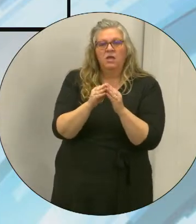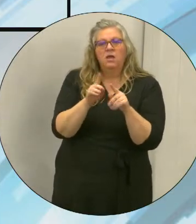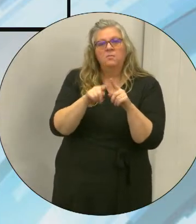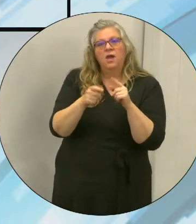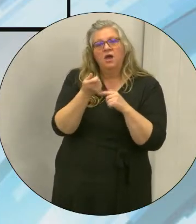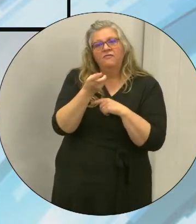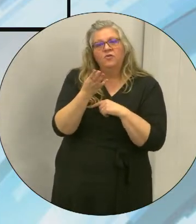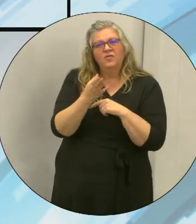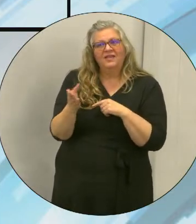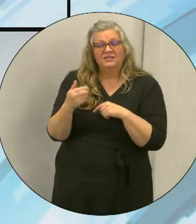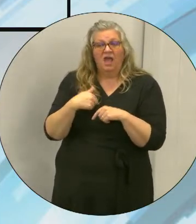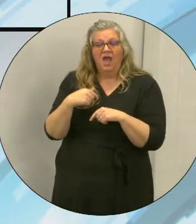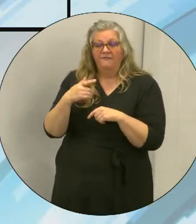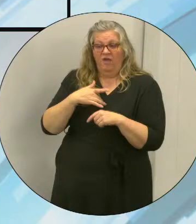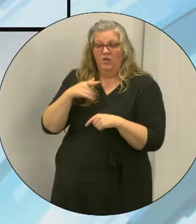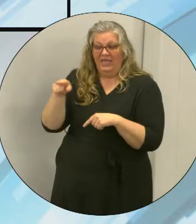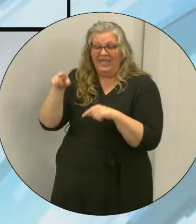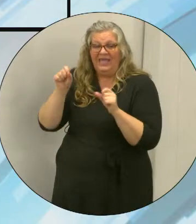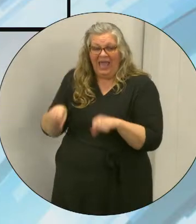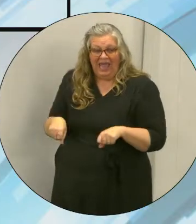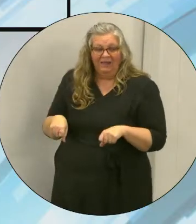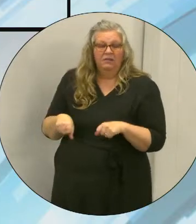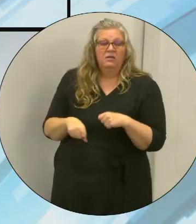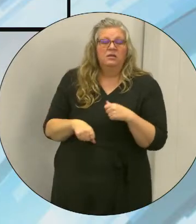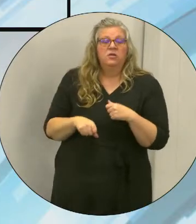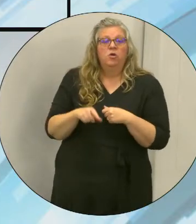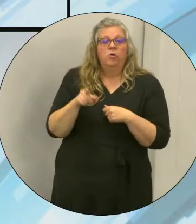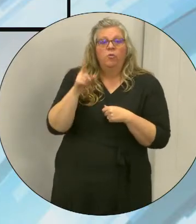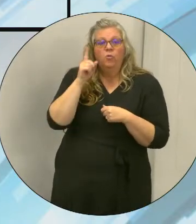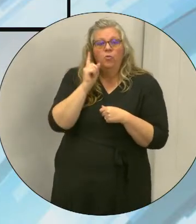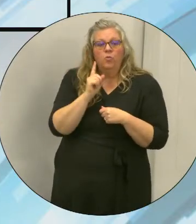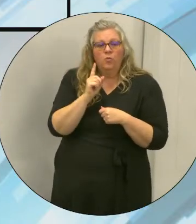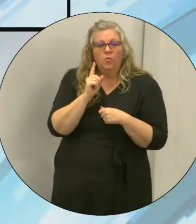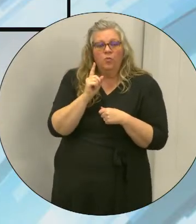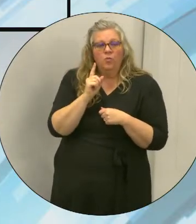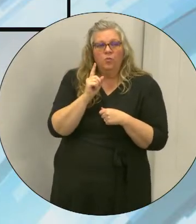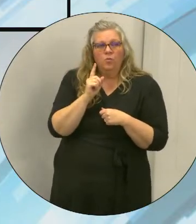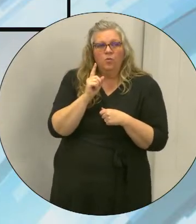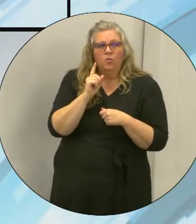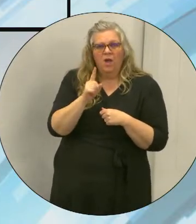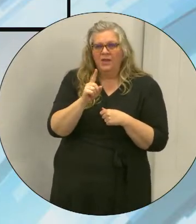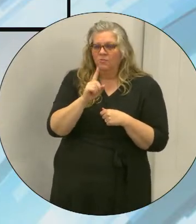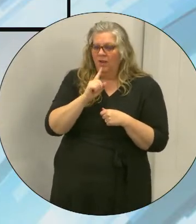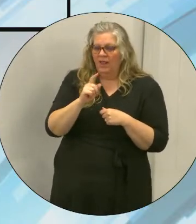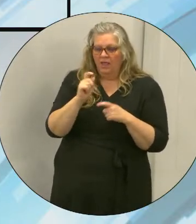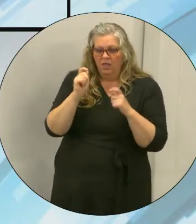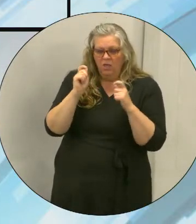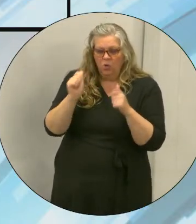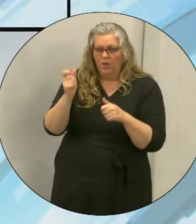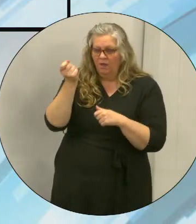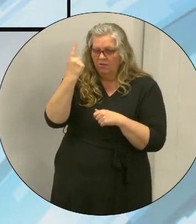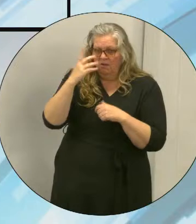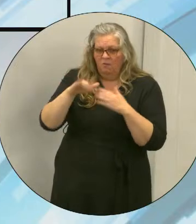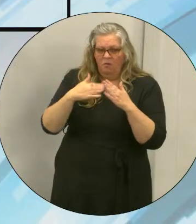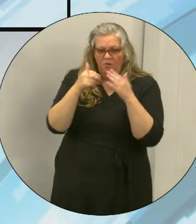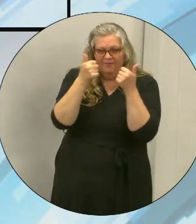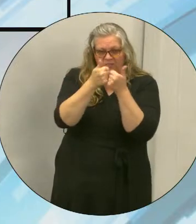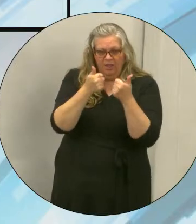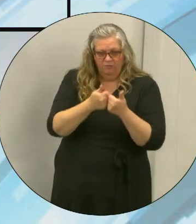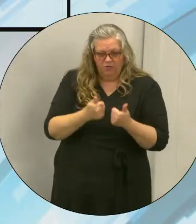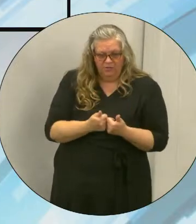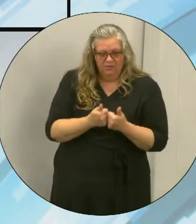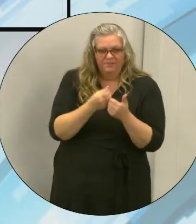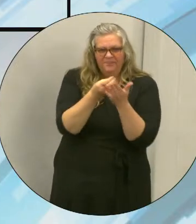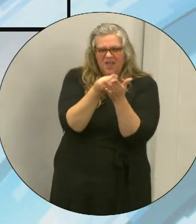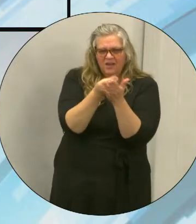that he'd be able to do that. One, his quick understanding of all of the challenges that we have